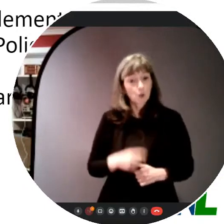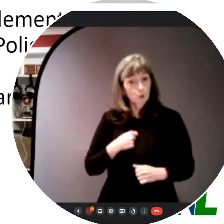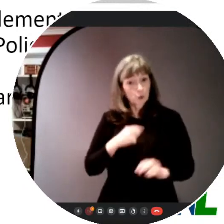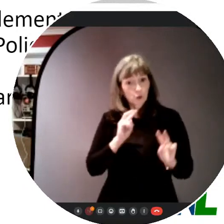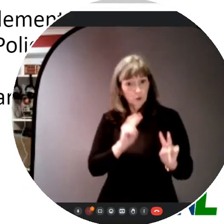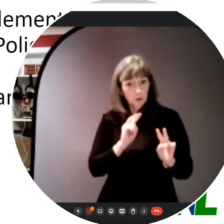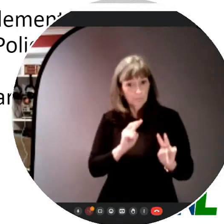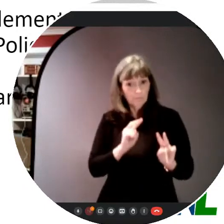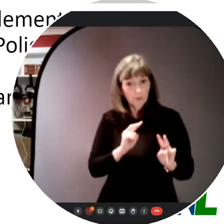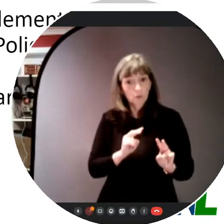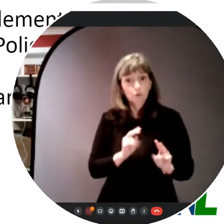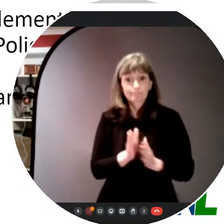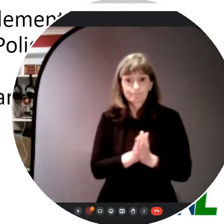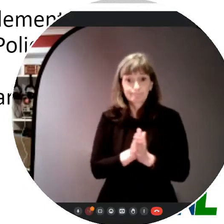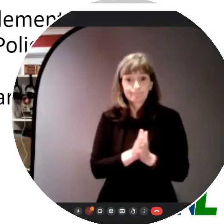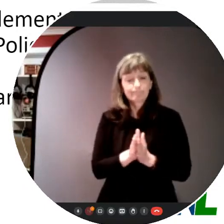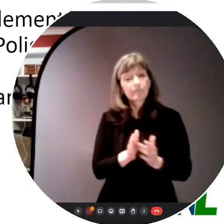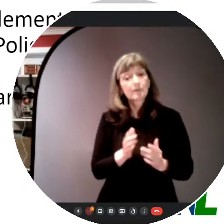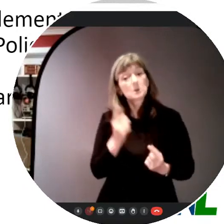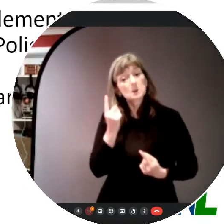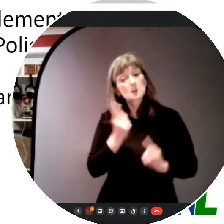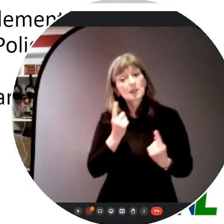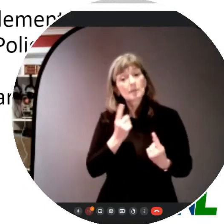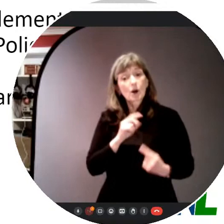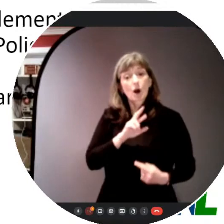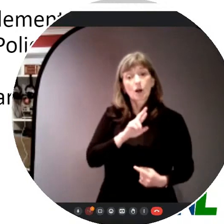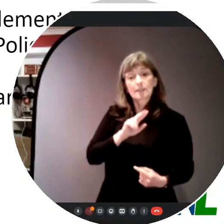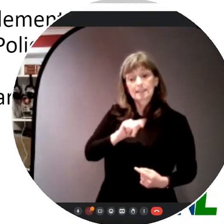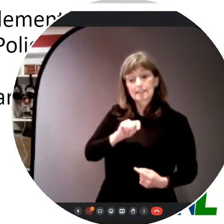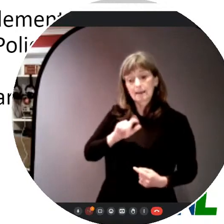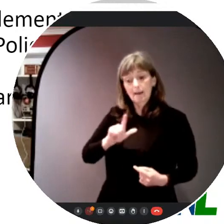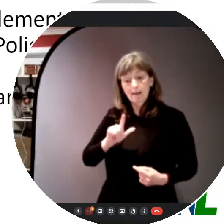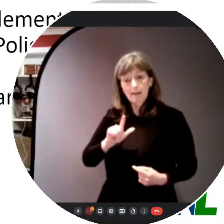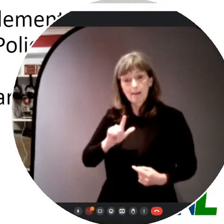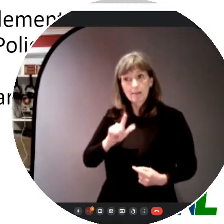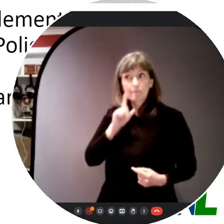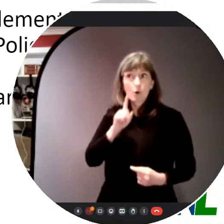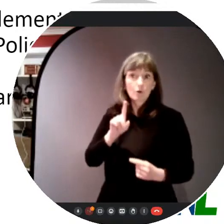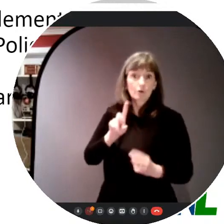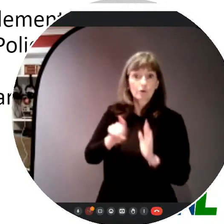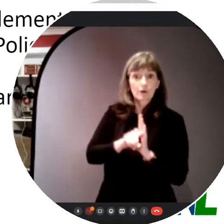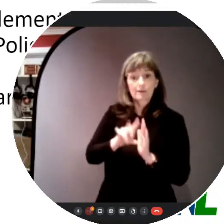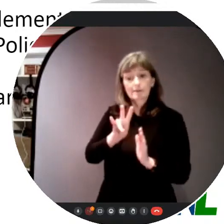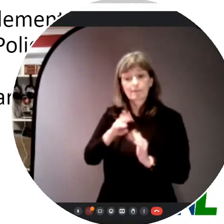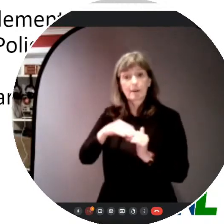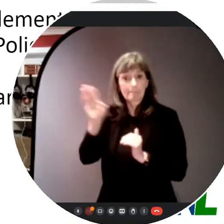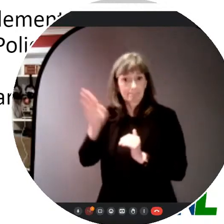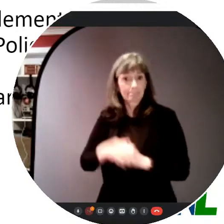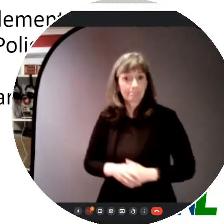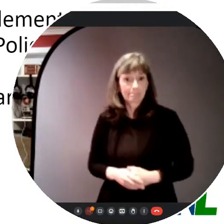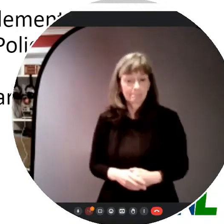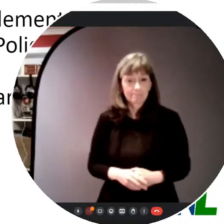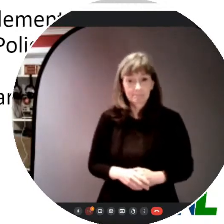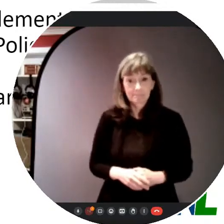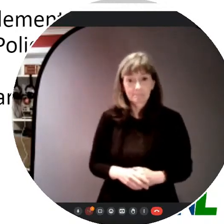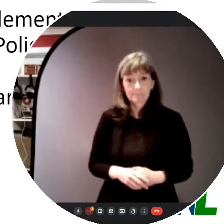to considering the RTL rollout for grade 7 and above.